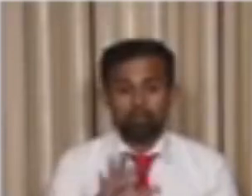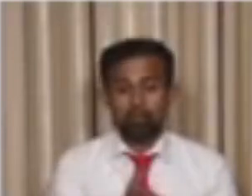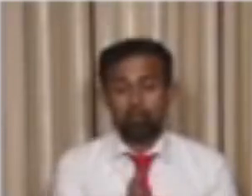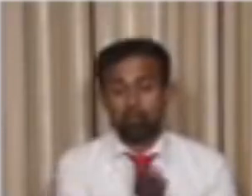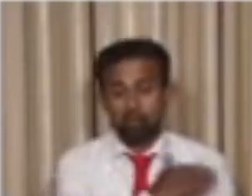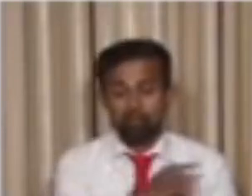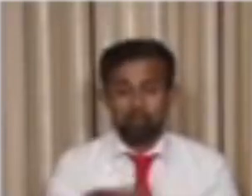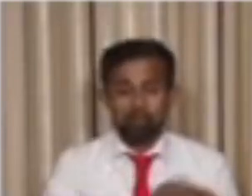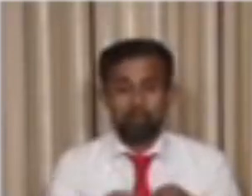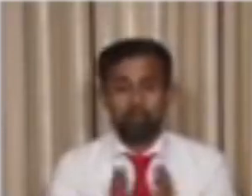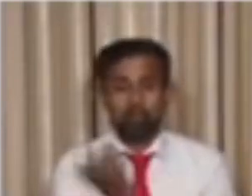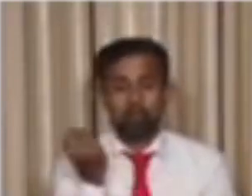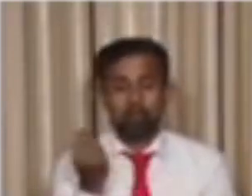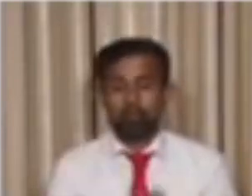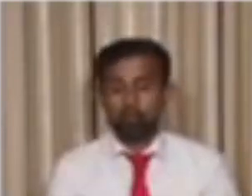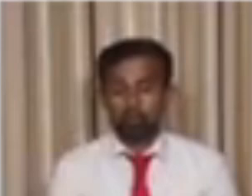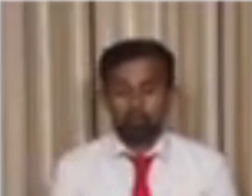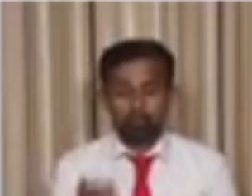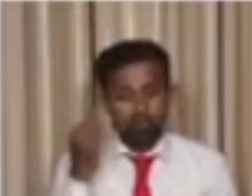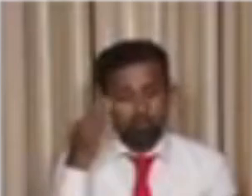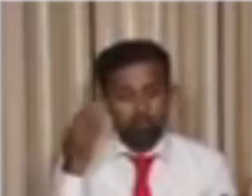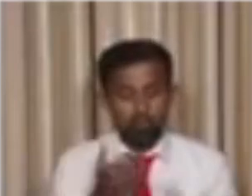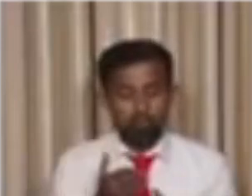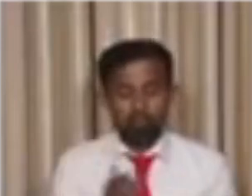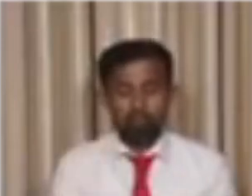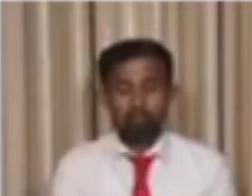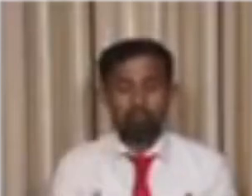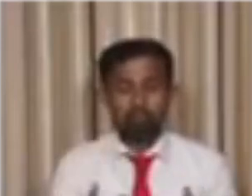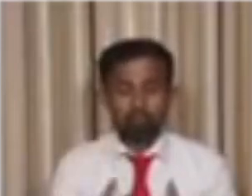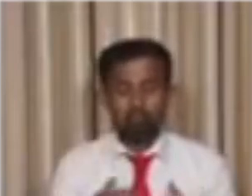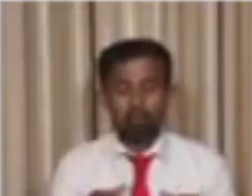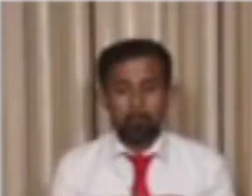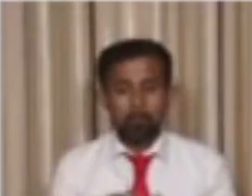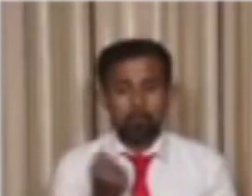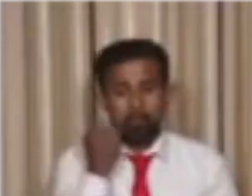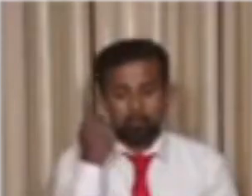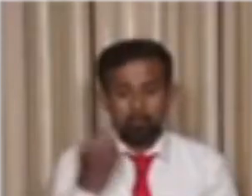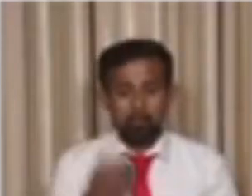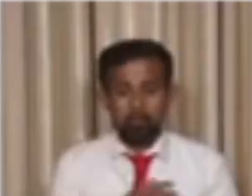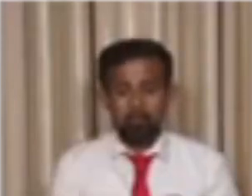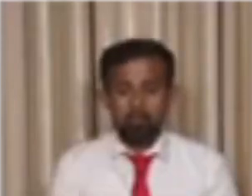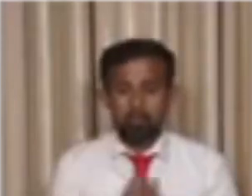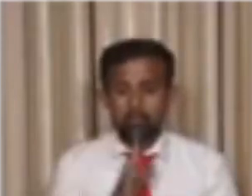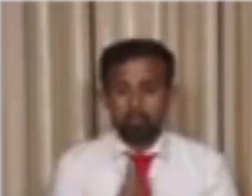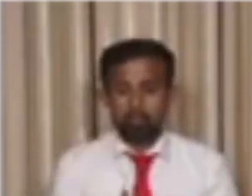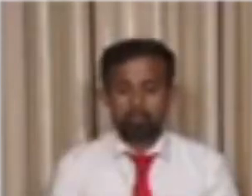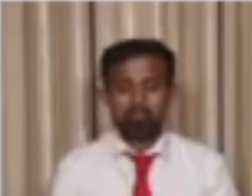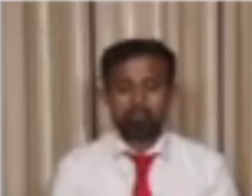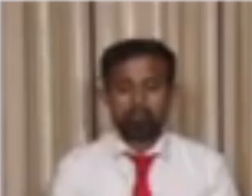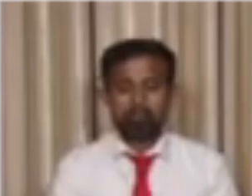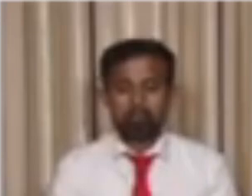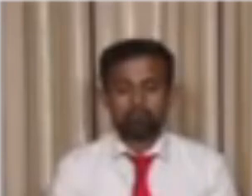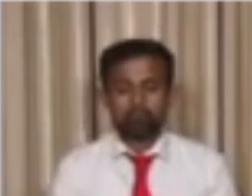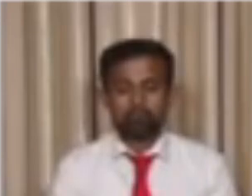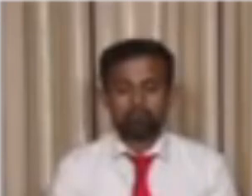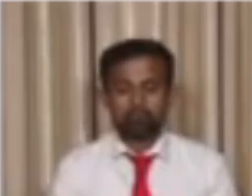As you know, sir, the act that disenfranchised the upcountry Tamils was the Ceylon Citizenship Act number 18 of